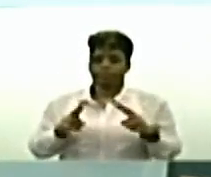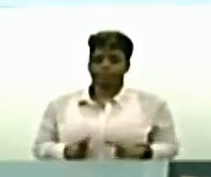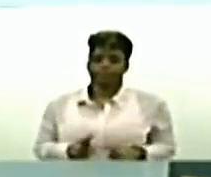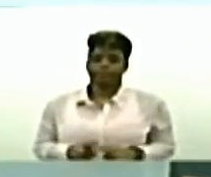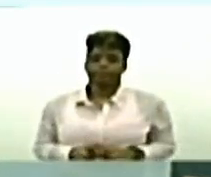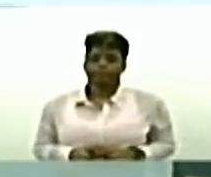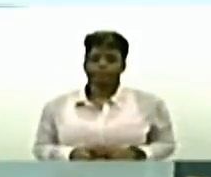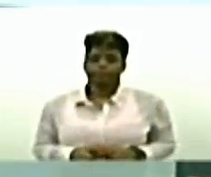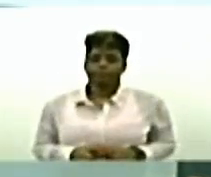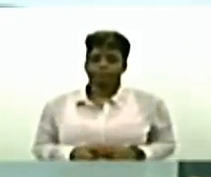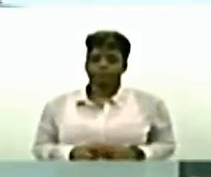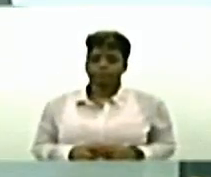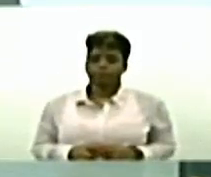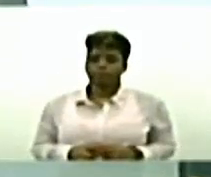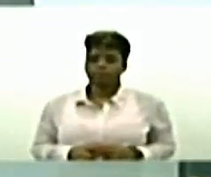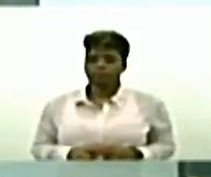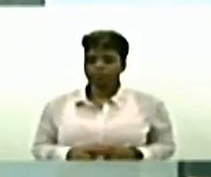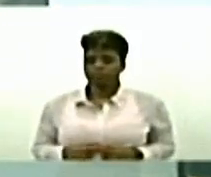The Abatement of Litter Act